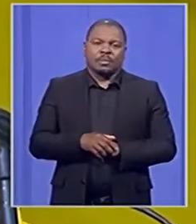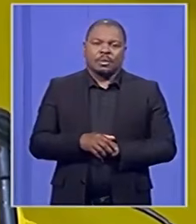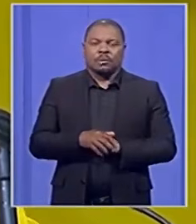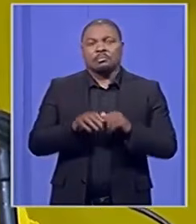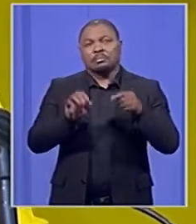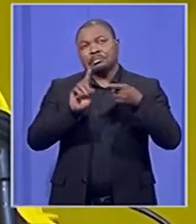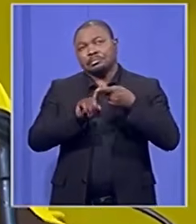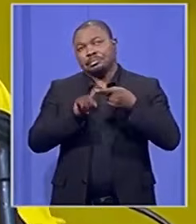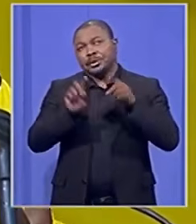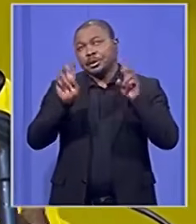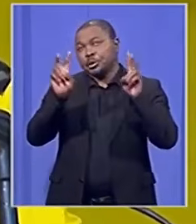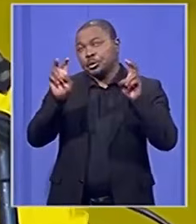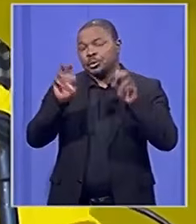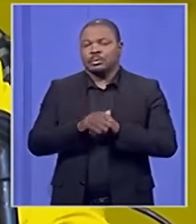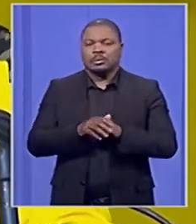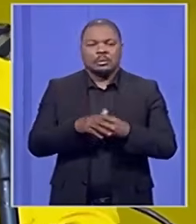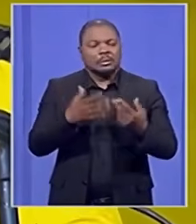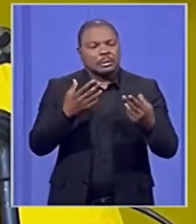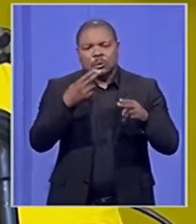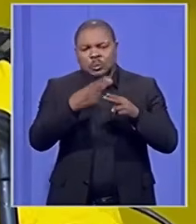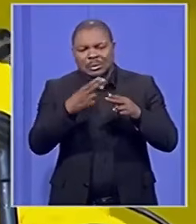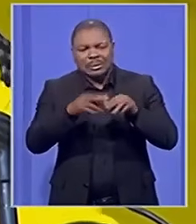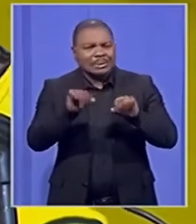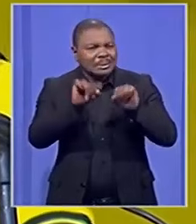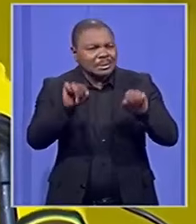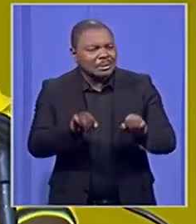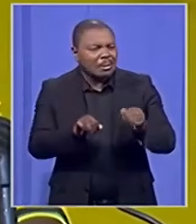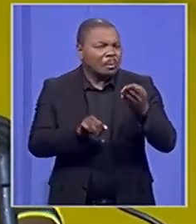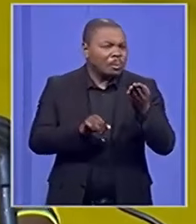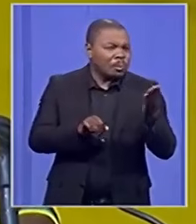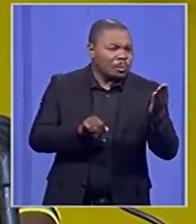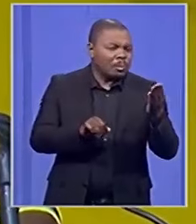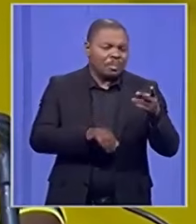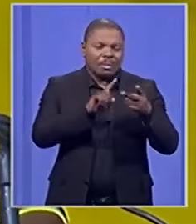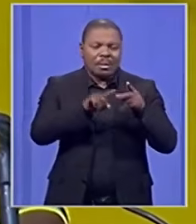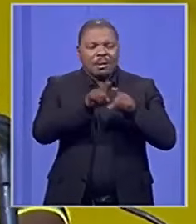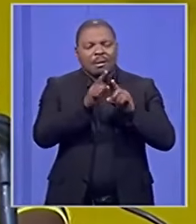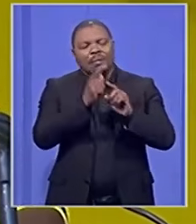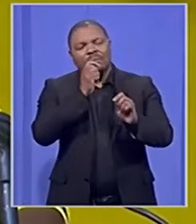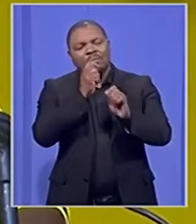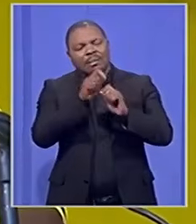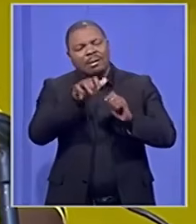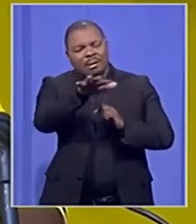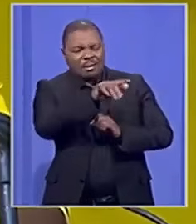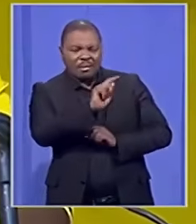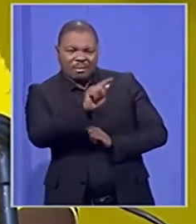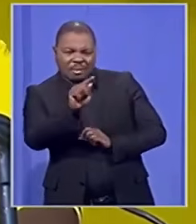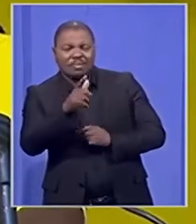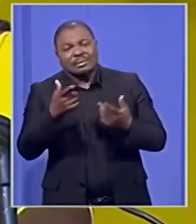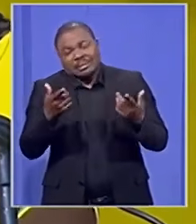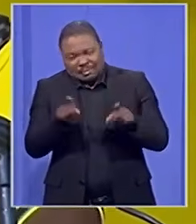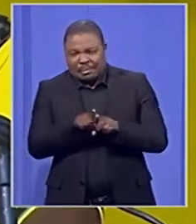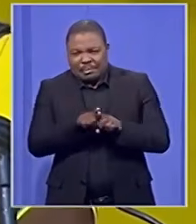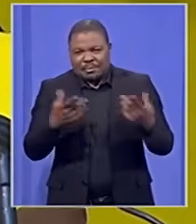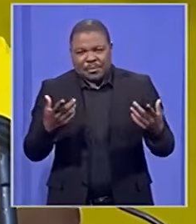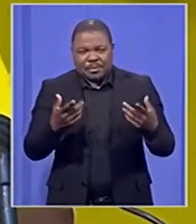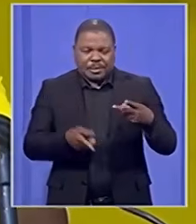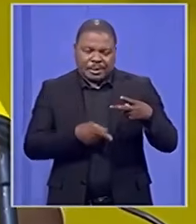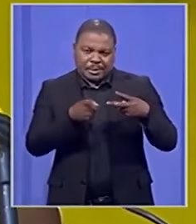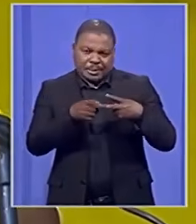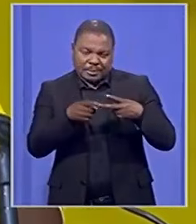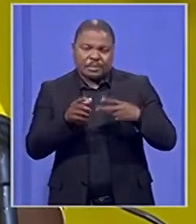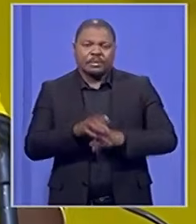Issues such as sanitation, even in informal settlements. Issues such as the